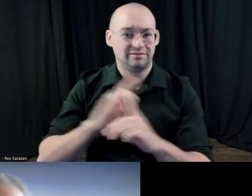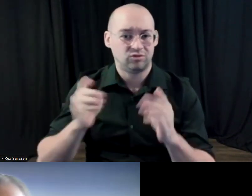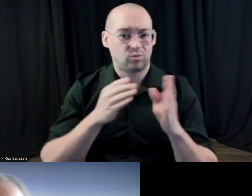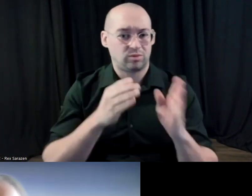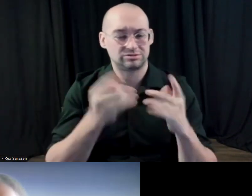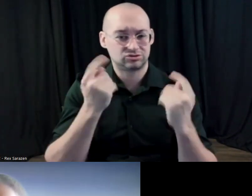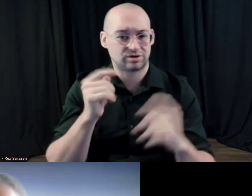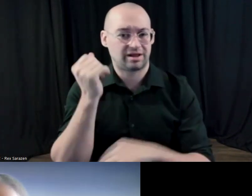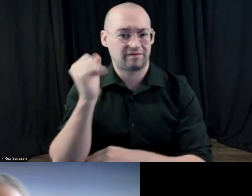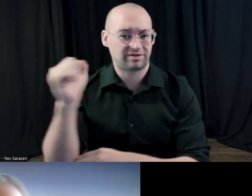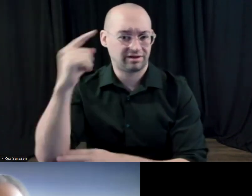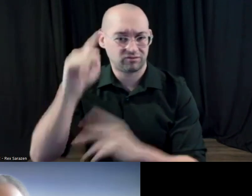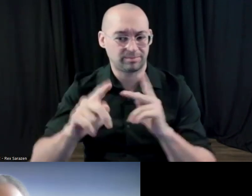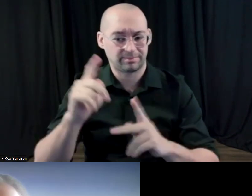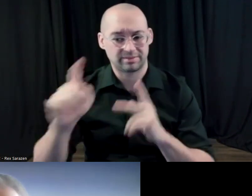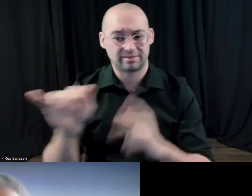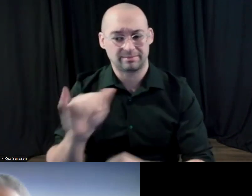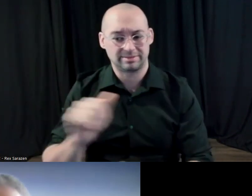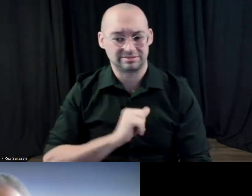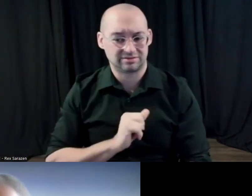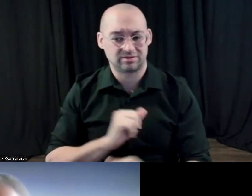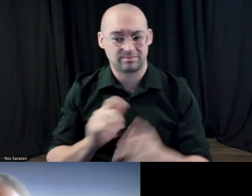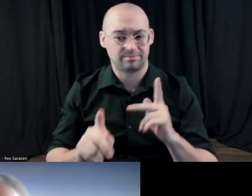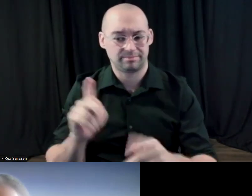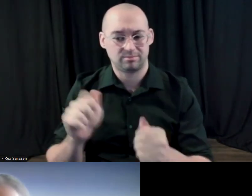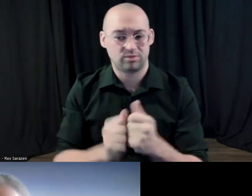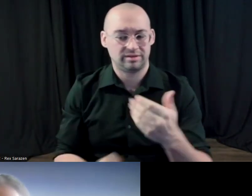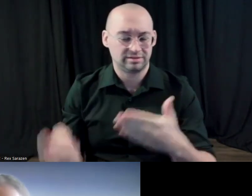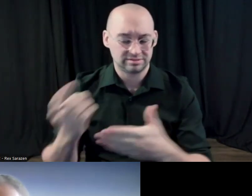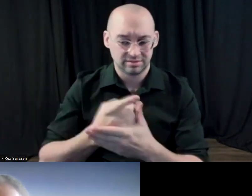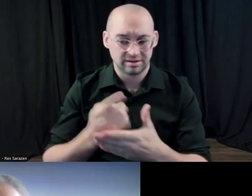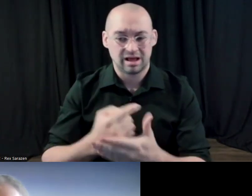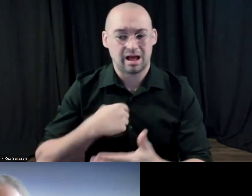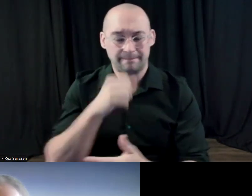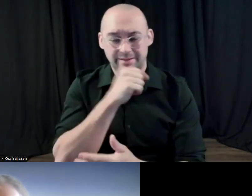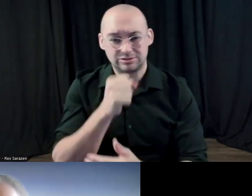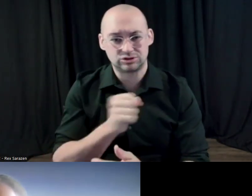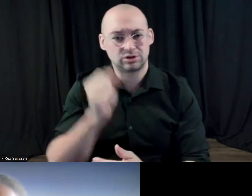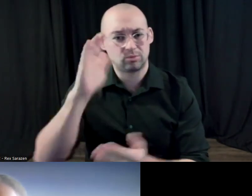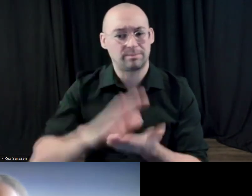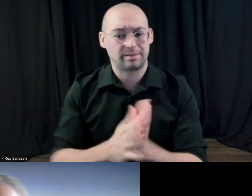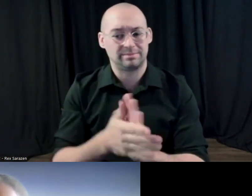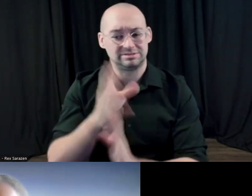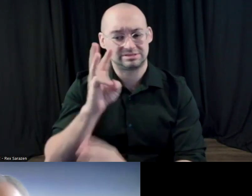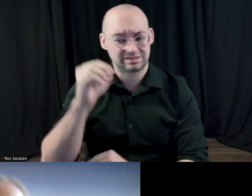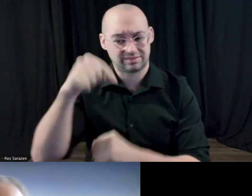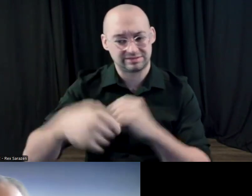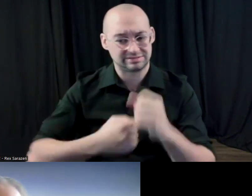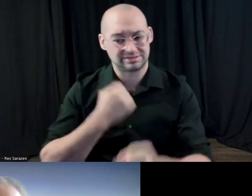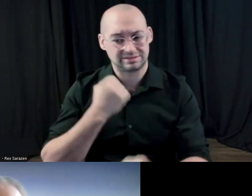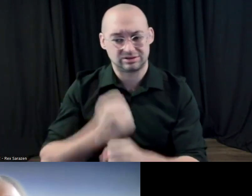like myself, people with disability. I am aging. I'll be 60 this year. And I just want you guys to know